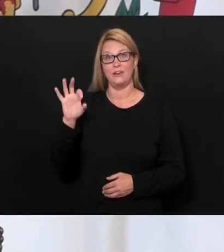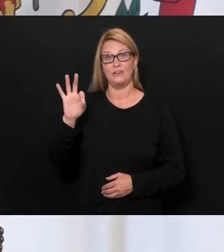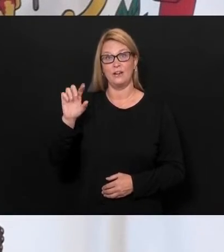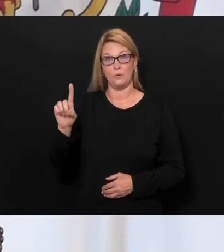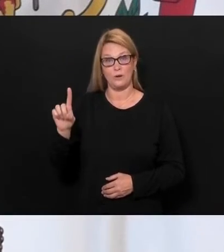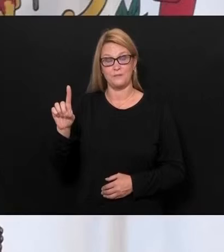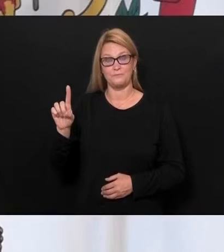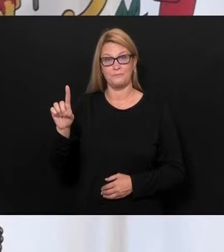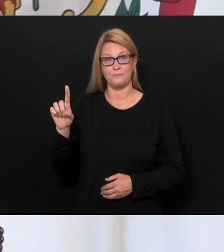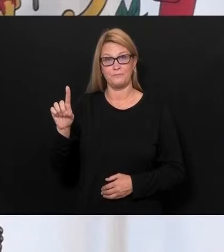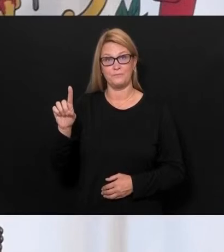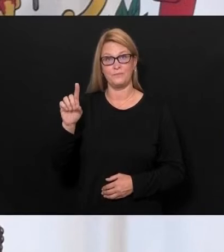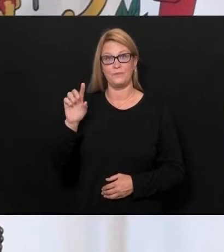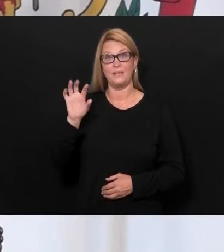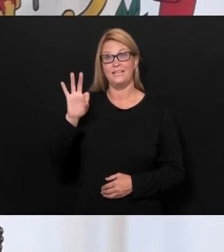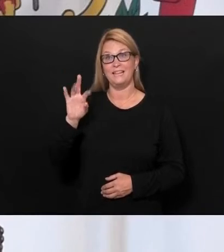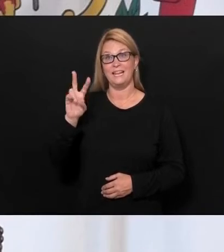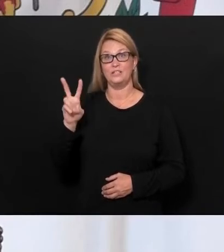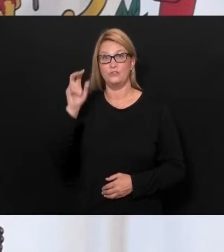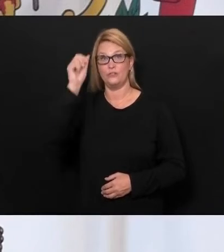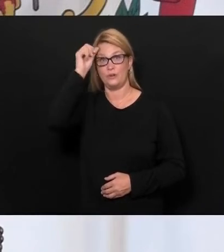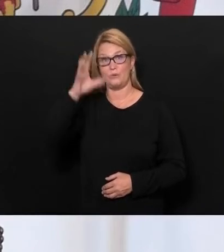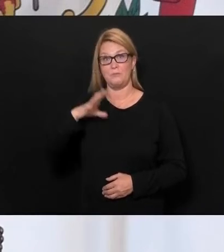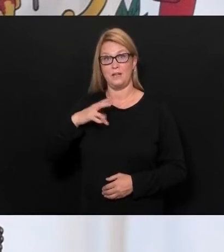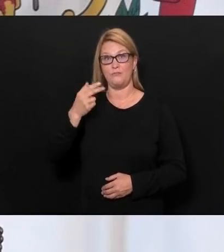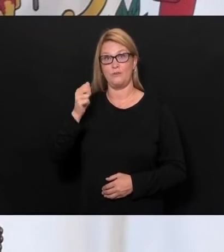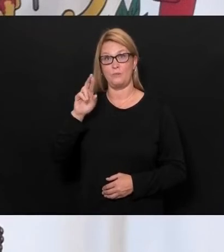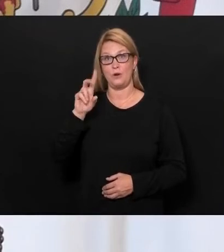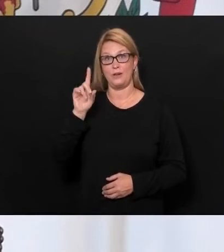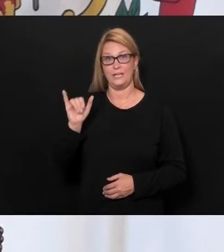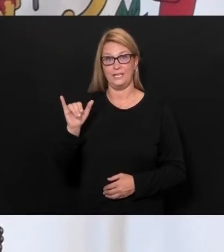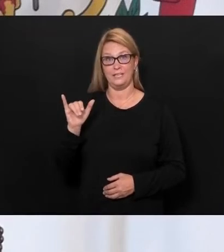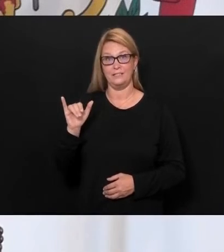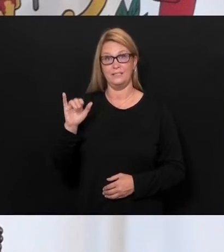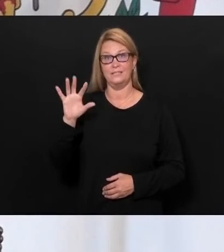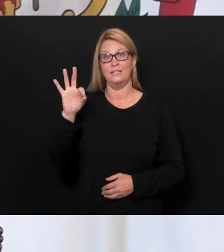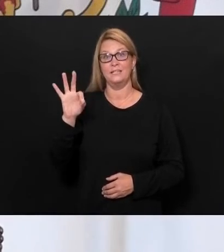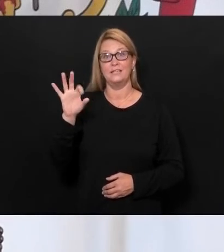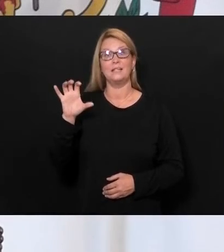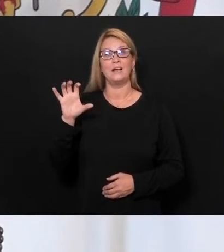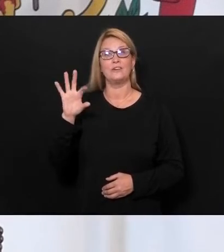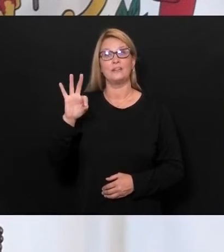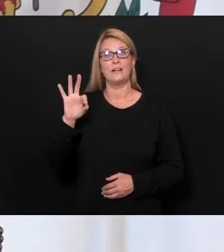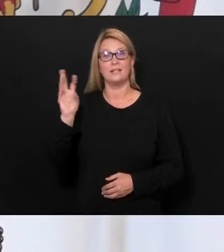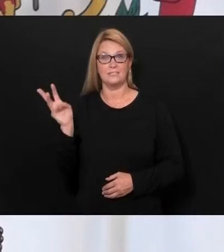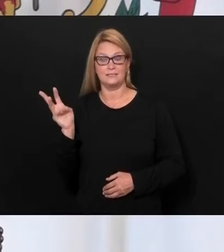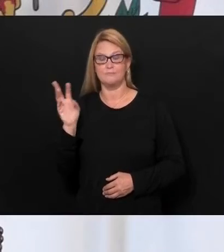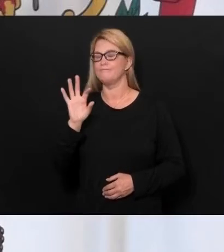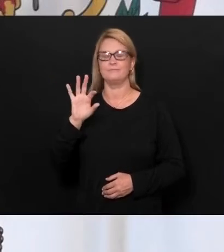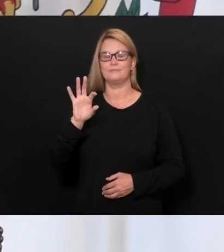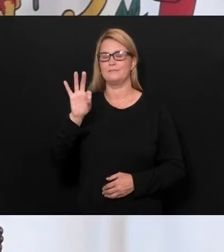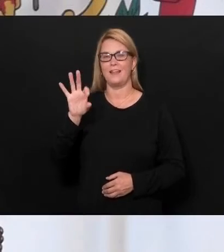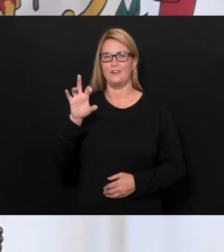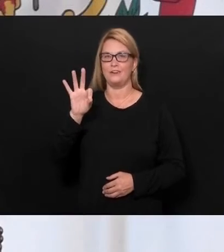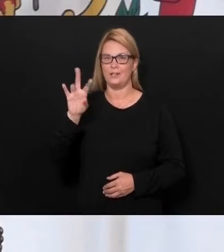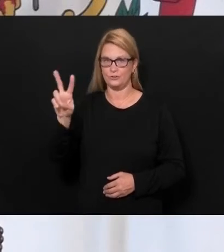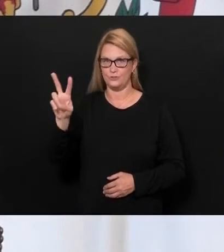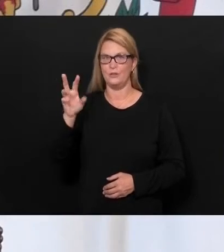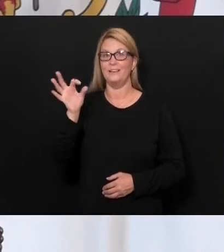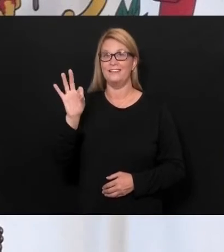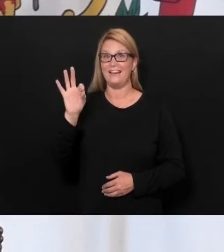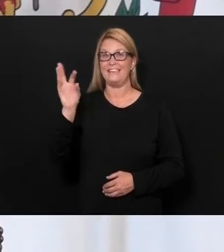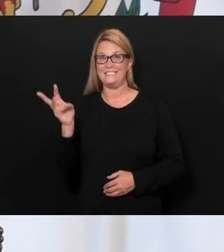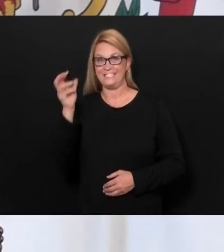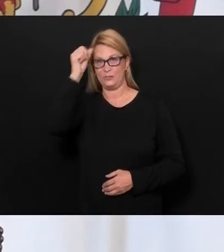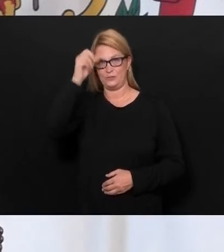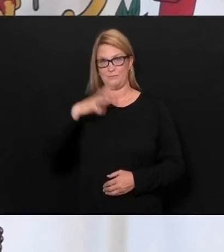991st death, a 92-year-old male from Hardy County. The 992nd death, a 96-year-old male from